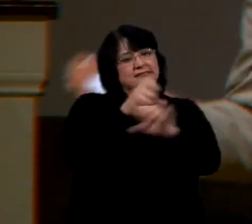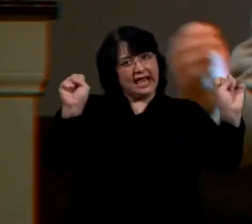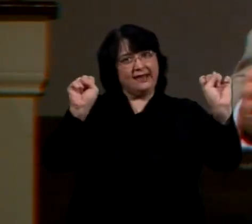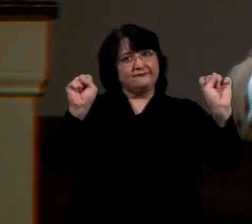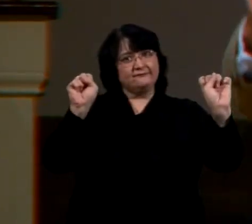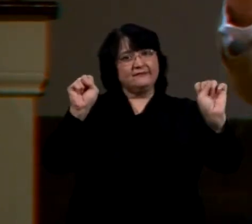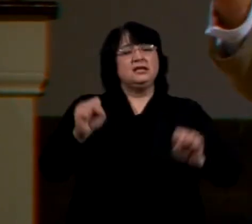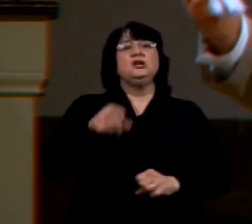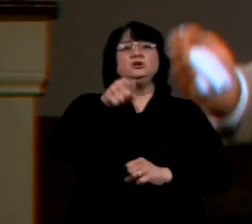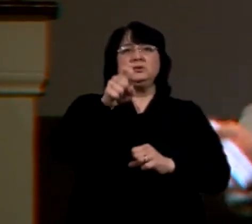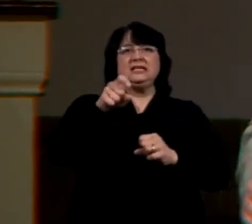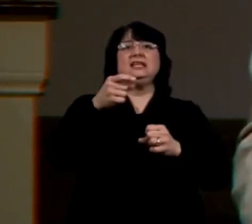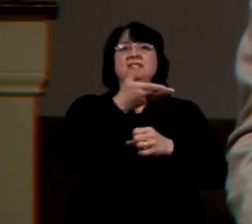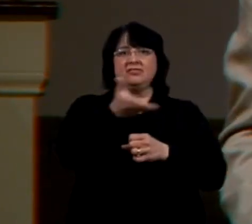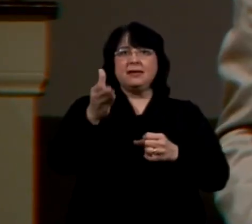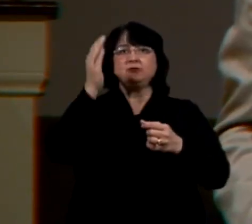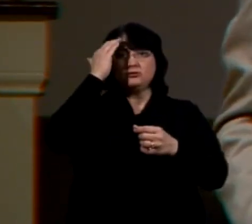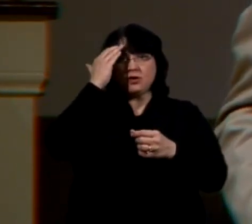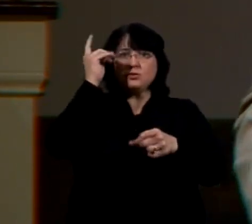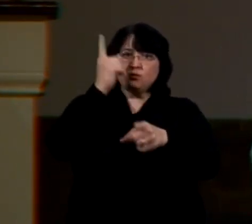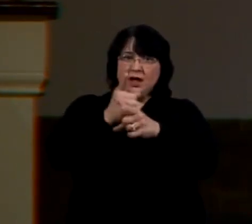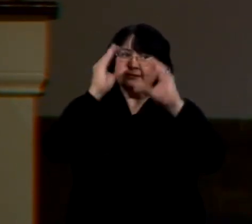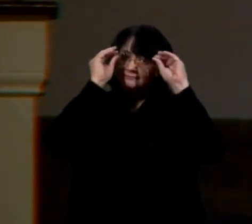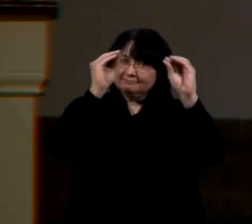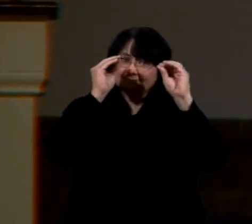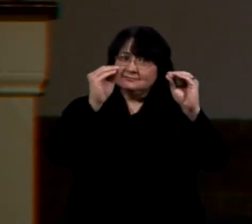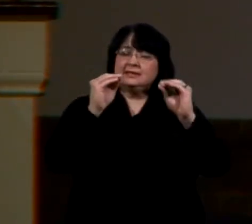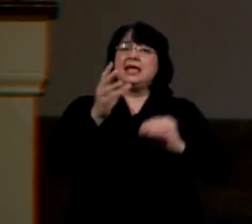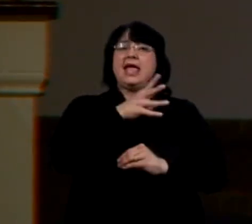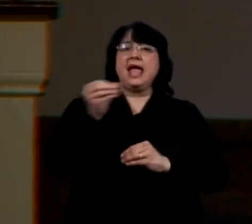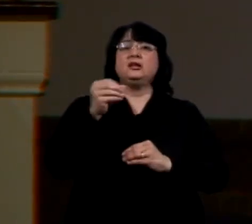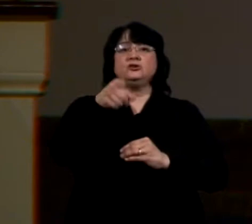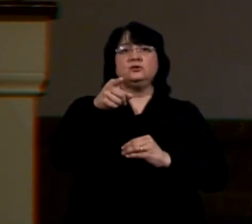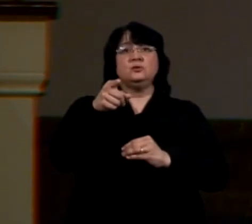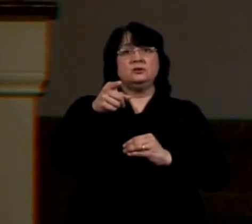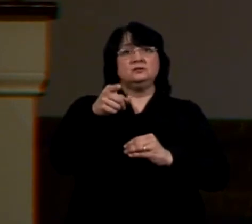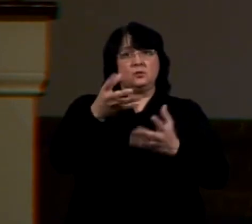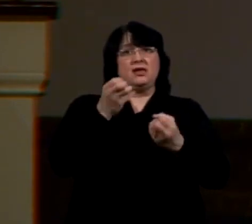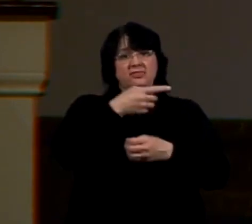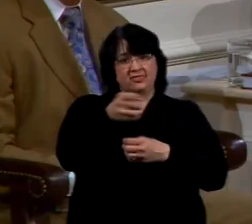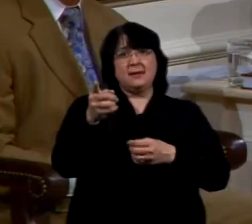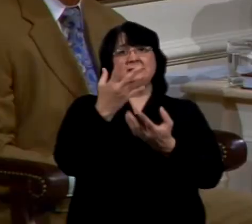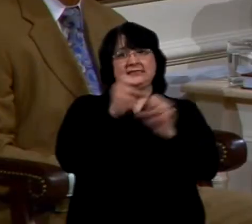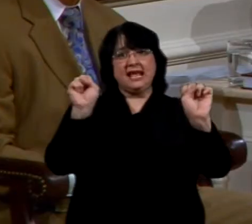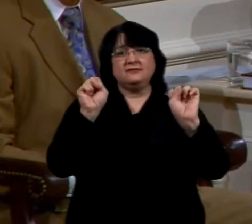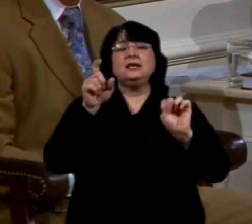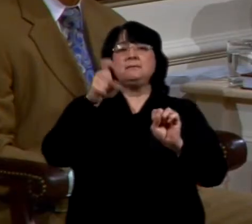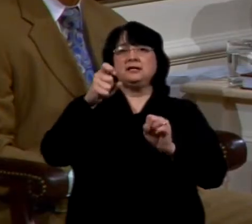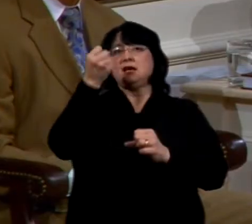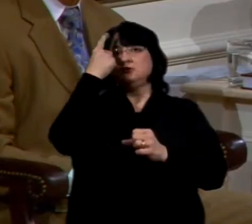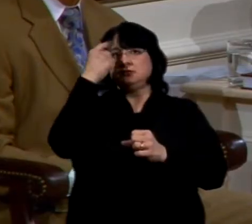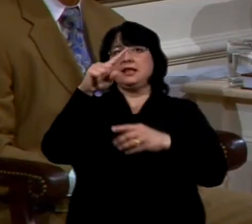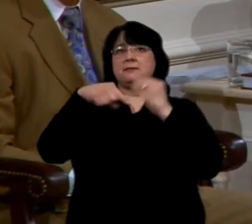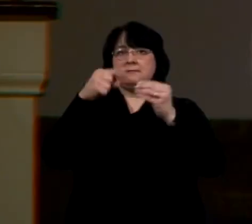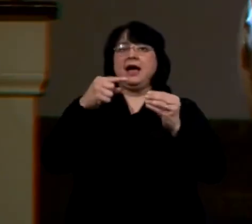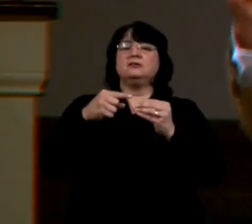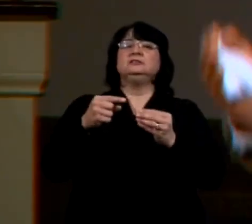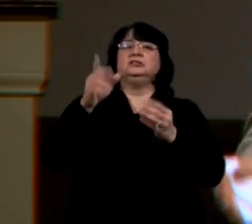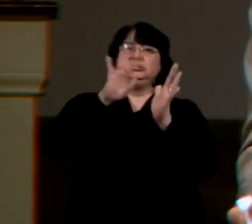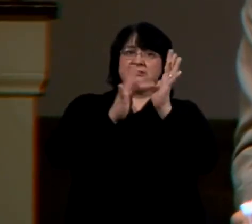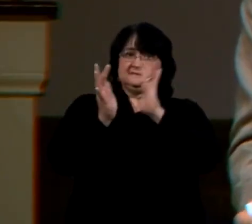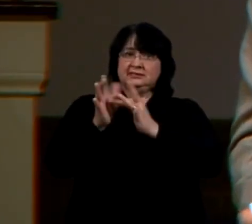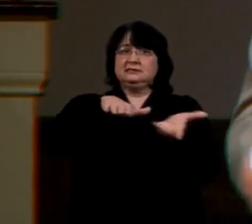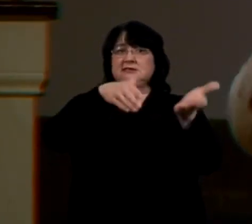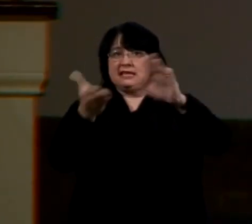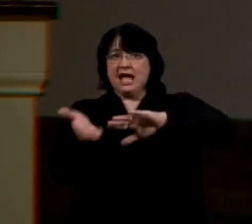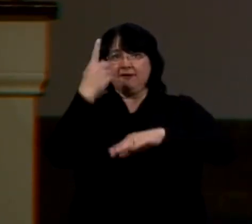saved to get them doctrinally right. And to get saved, I understand, they must be right on the doctrine of atonement. They must know that Jesus